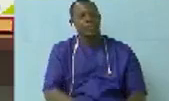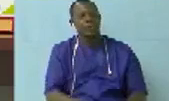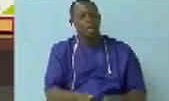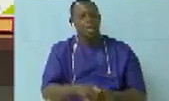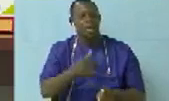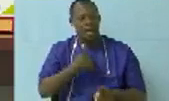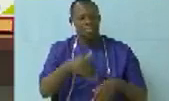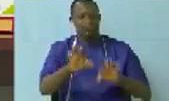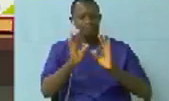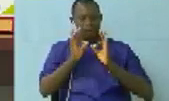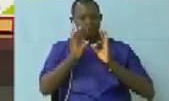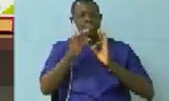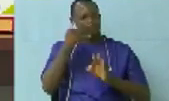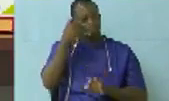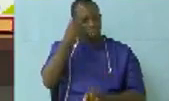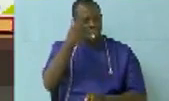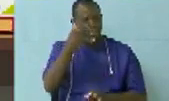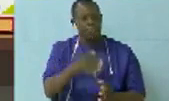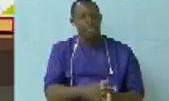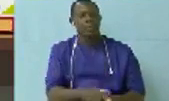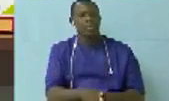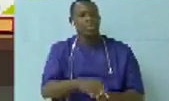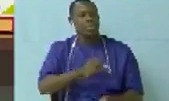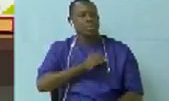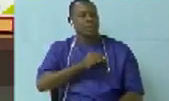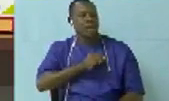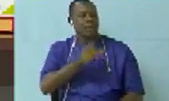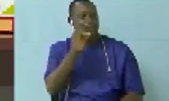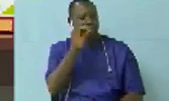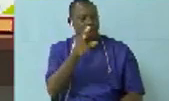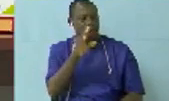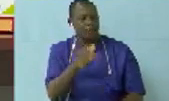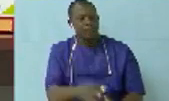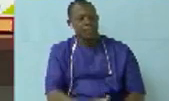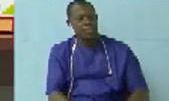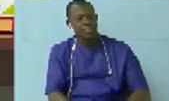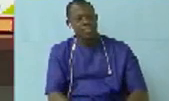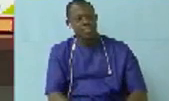took the phone. Na telephone wata. He